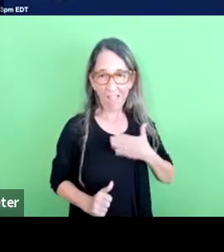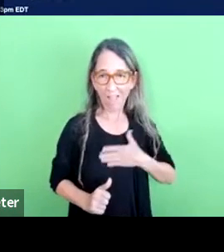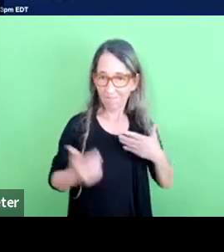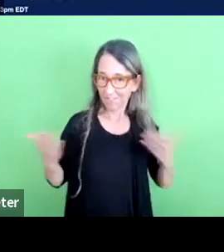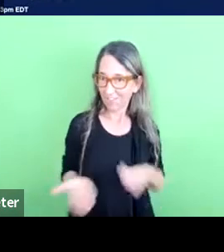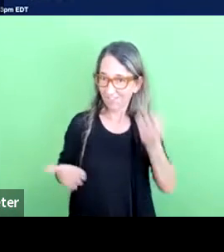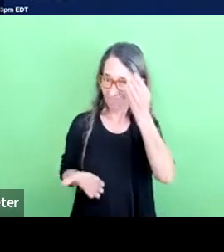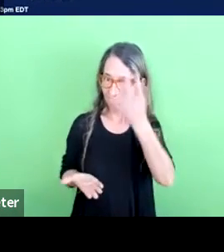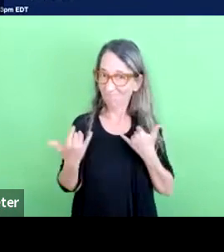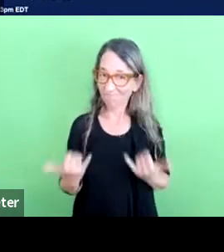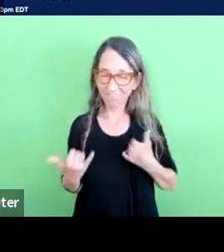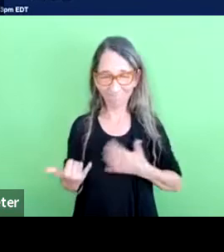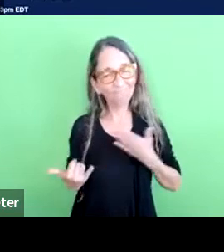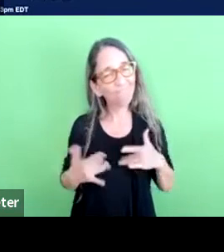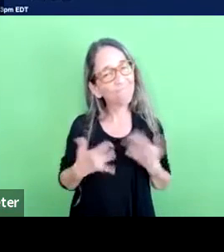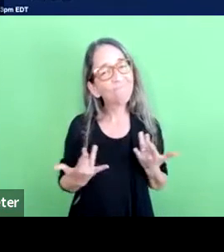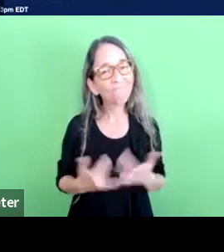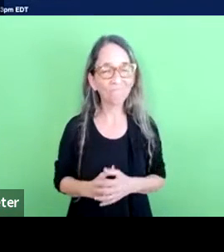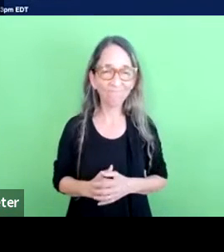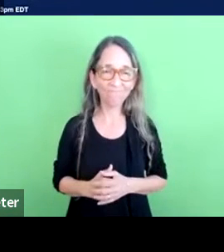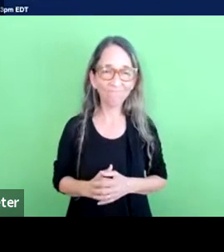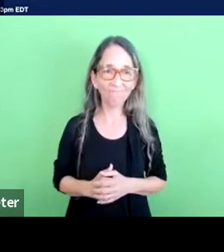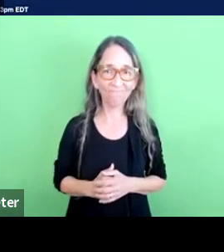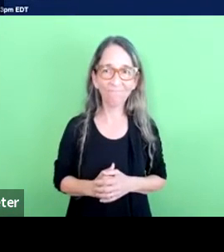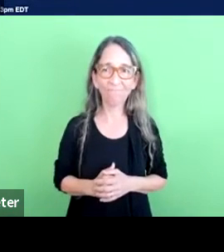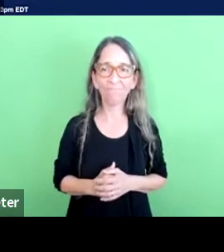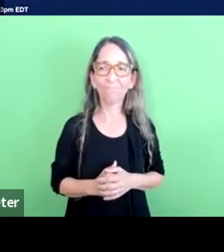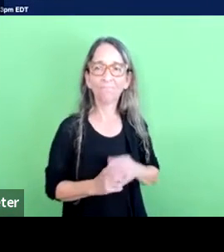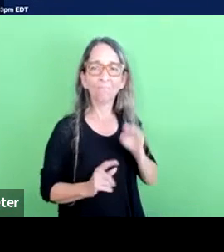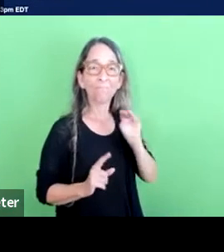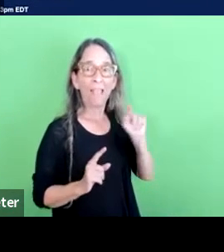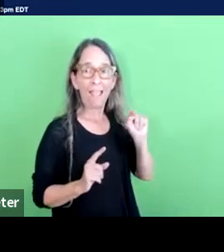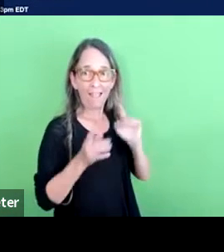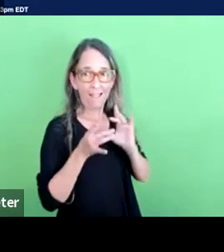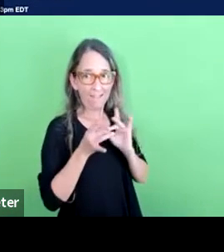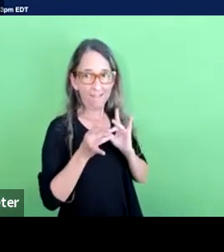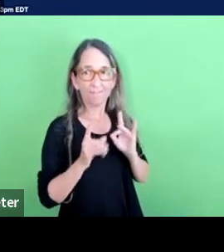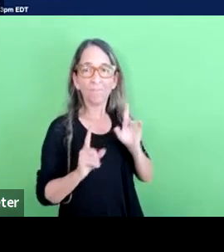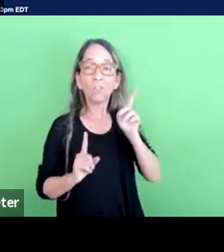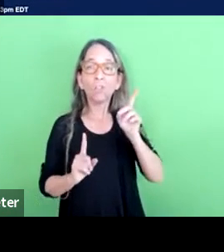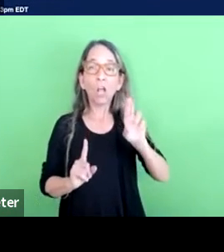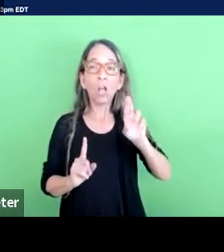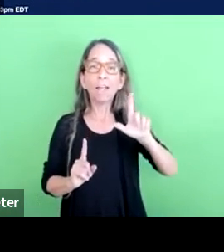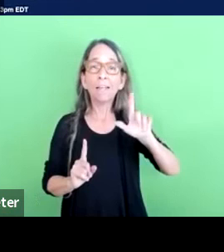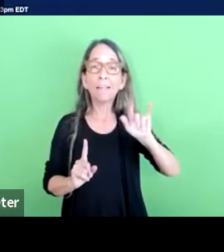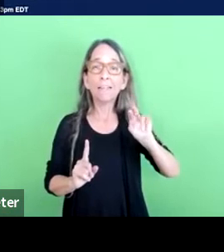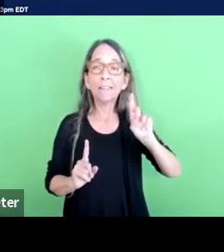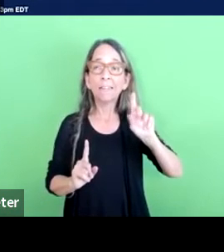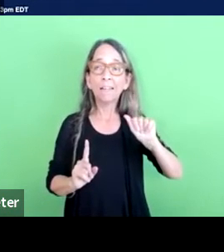Thank you. Next will be Dr. Linda Kozma, Spytek. Can you identify